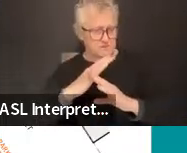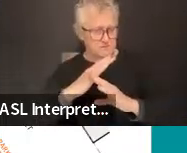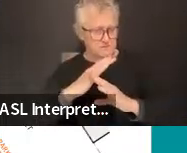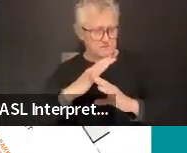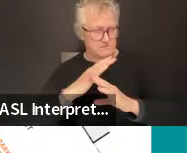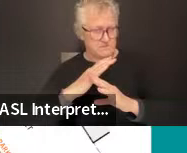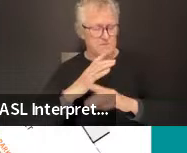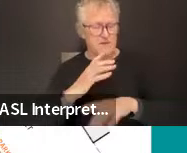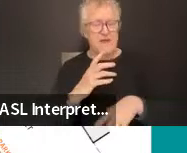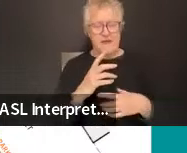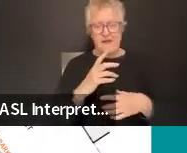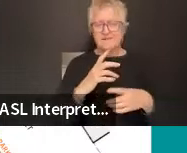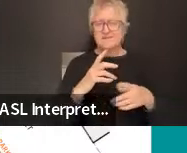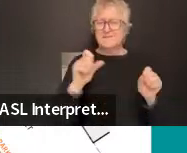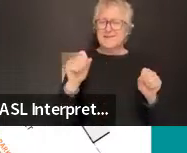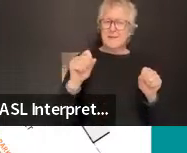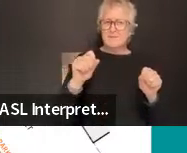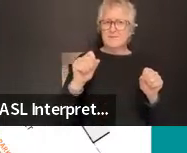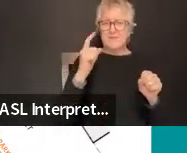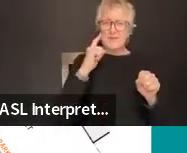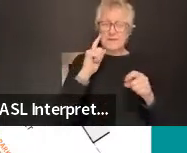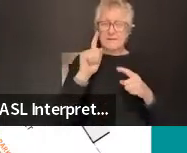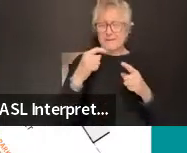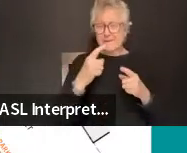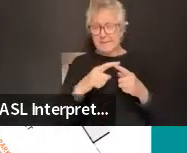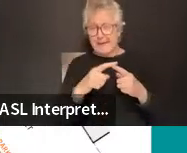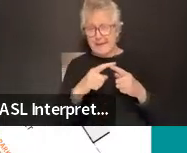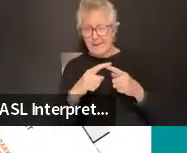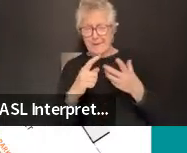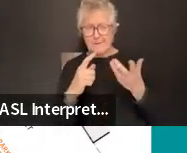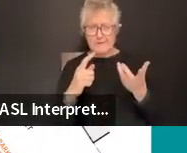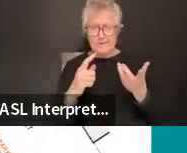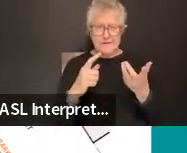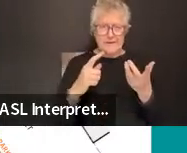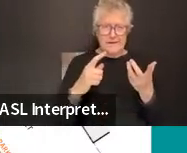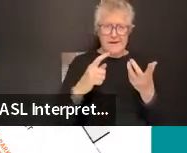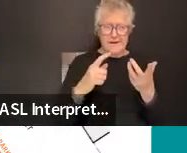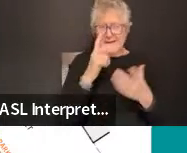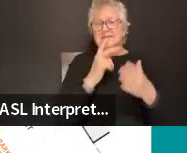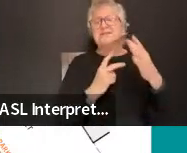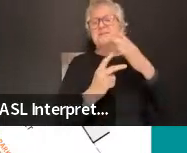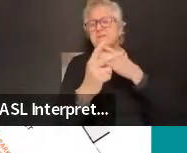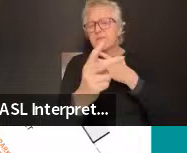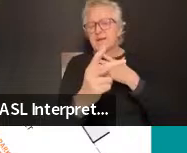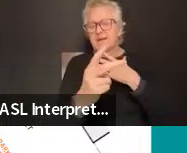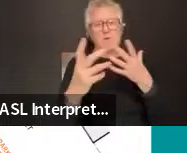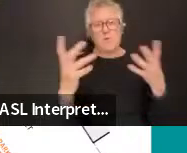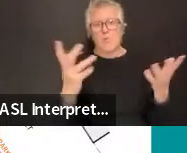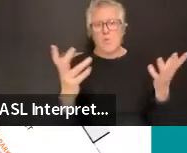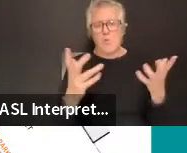being able to have good sight lines, thinking on a dark night, if you're walking around